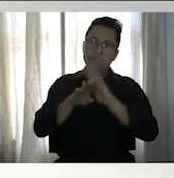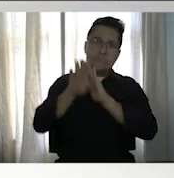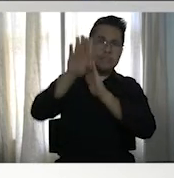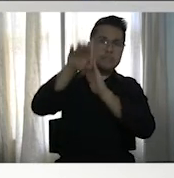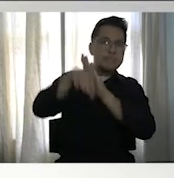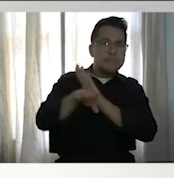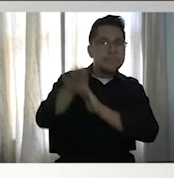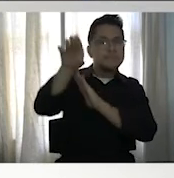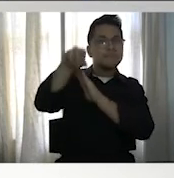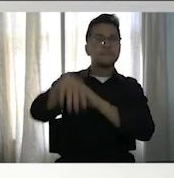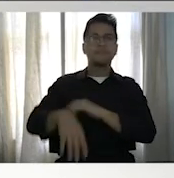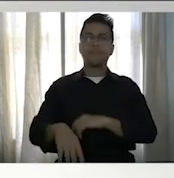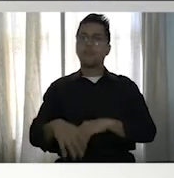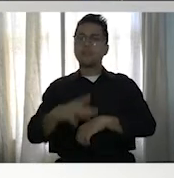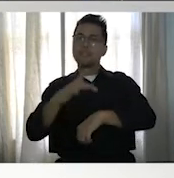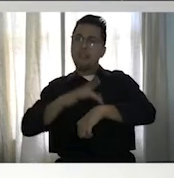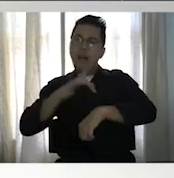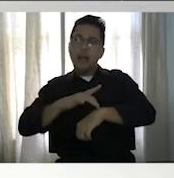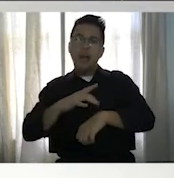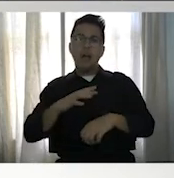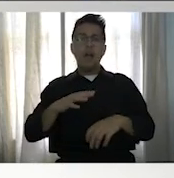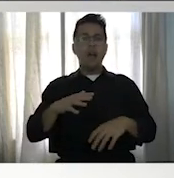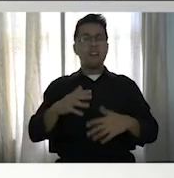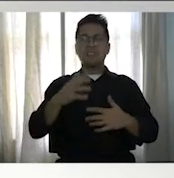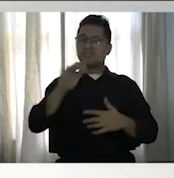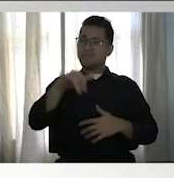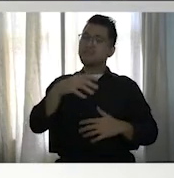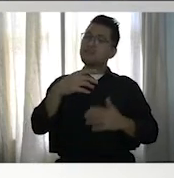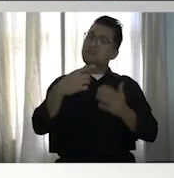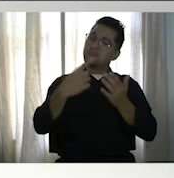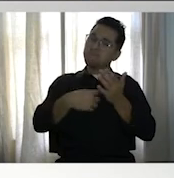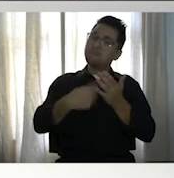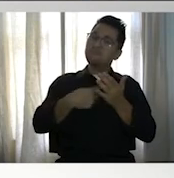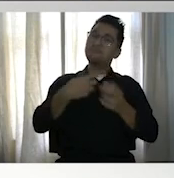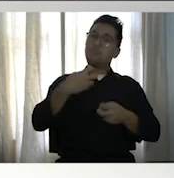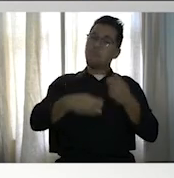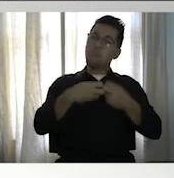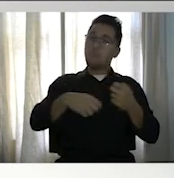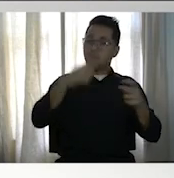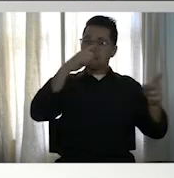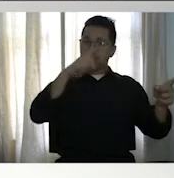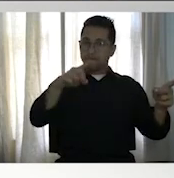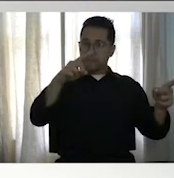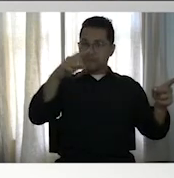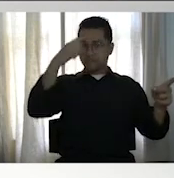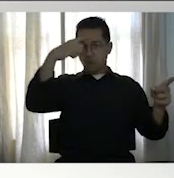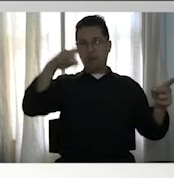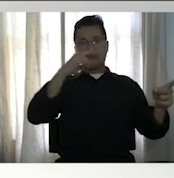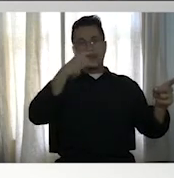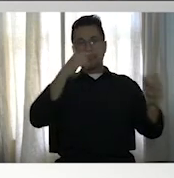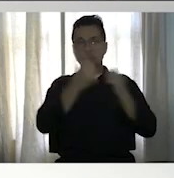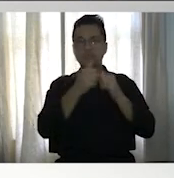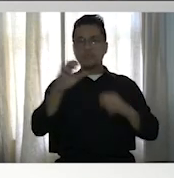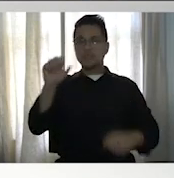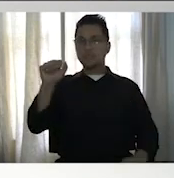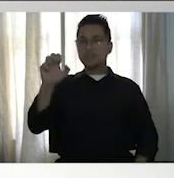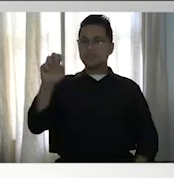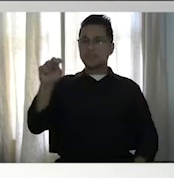for intensity of touch, which is also often a problem for our kids with sensory processing